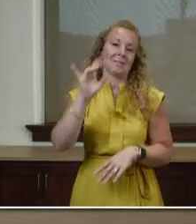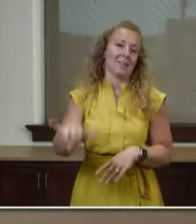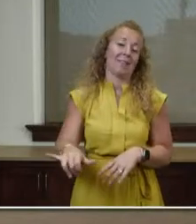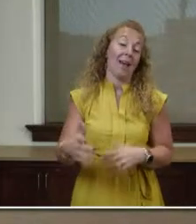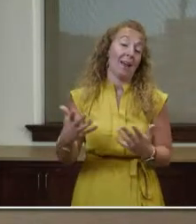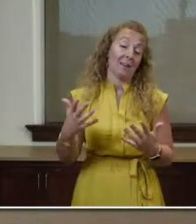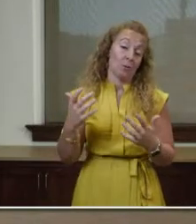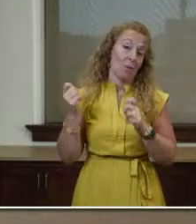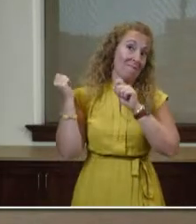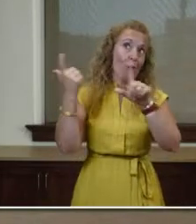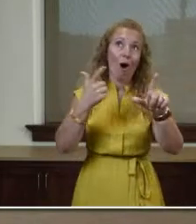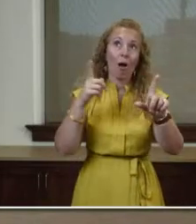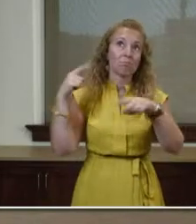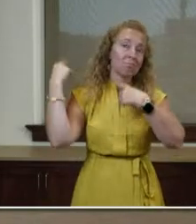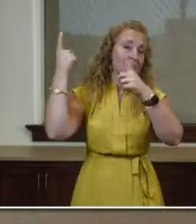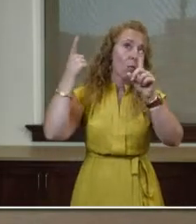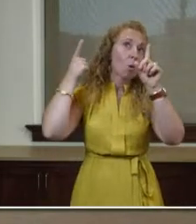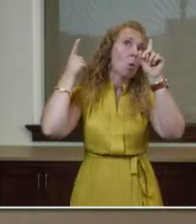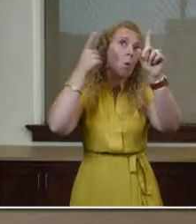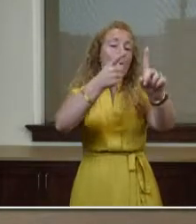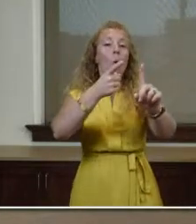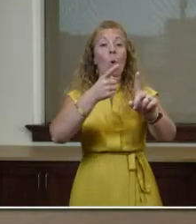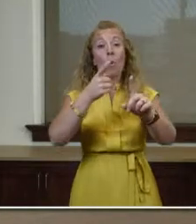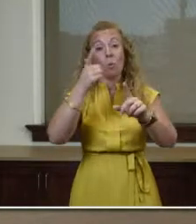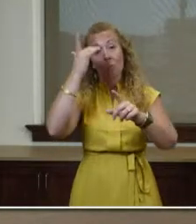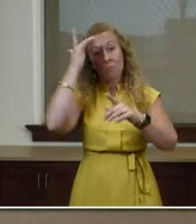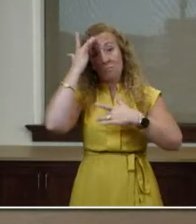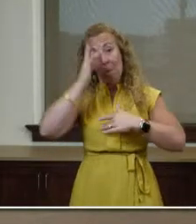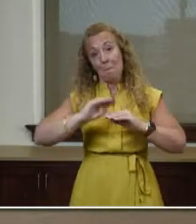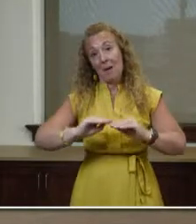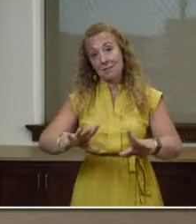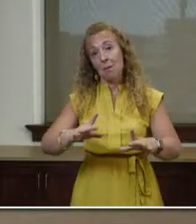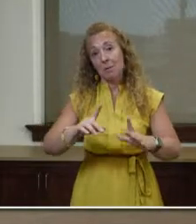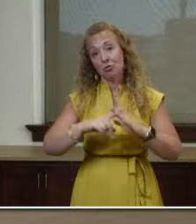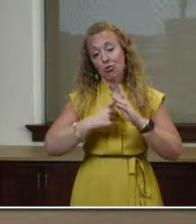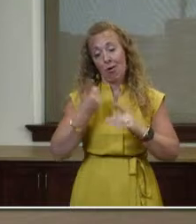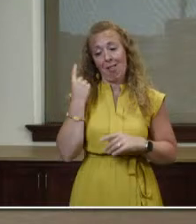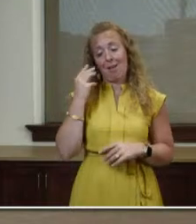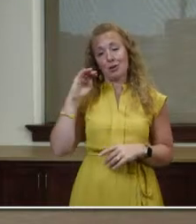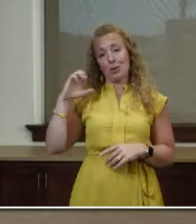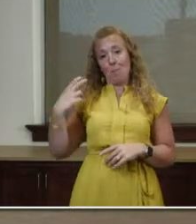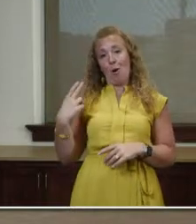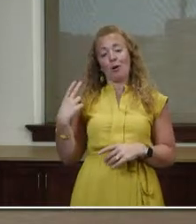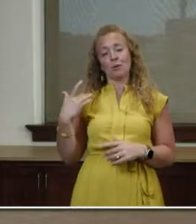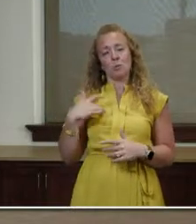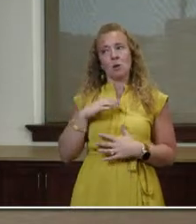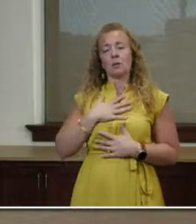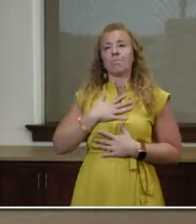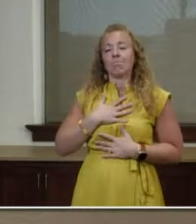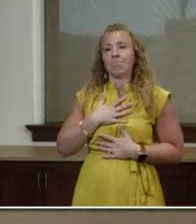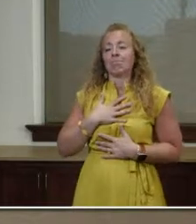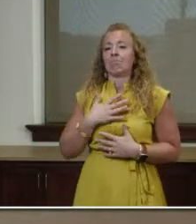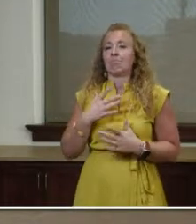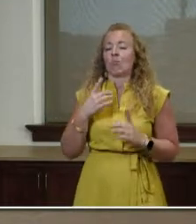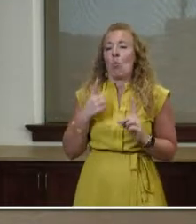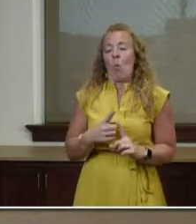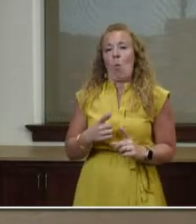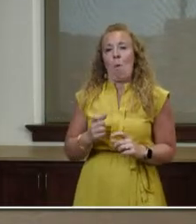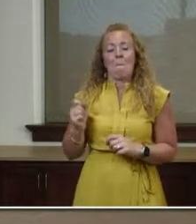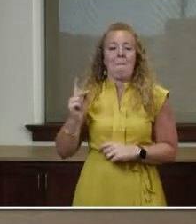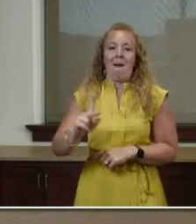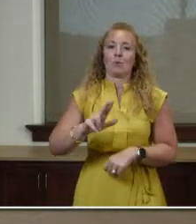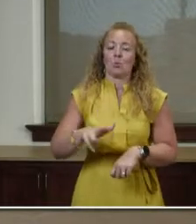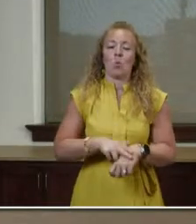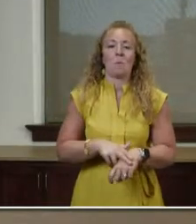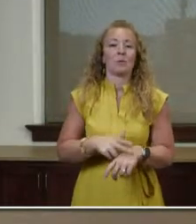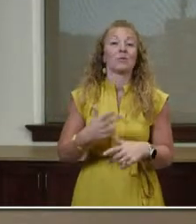we all had this goal when this pandemic began back in March of last year. So whether it's at